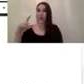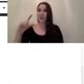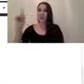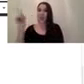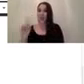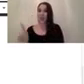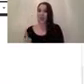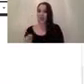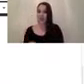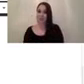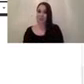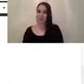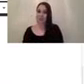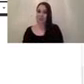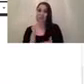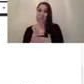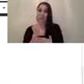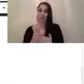basically this